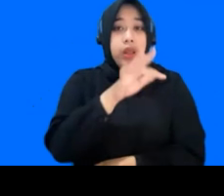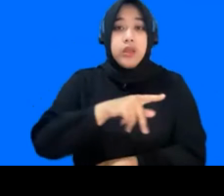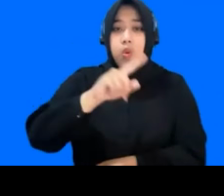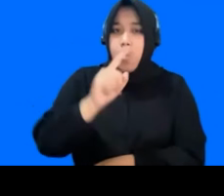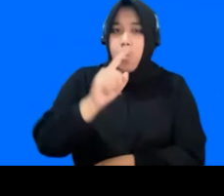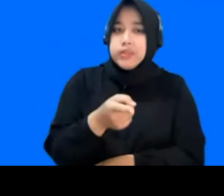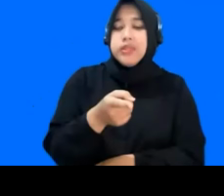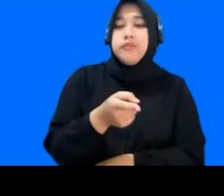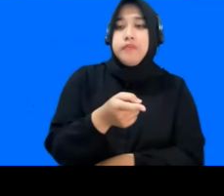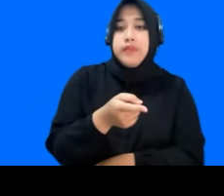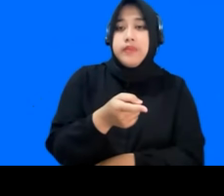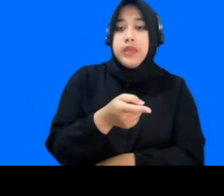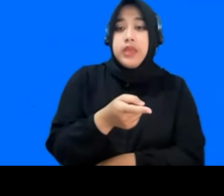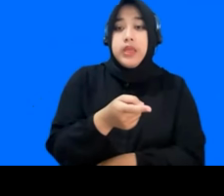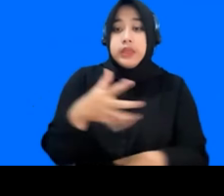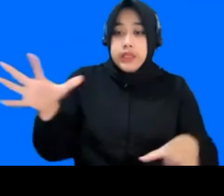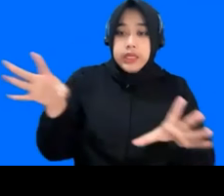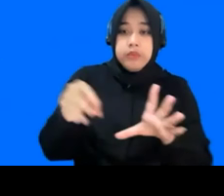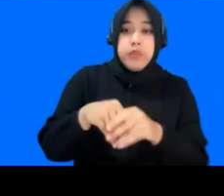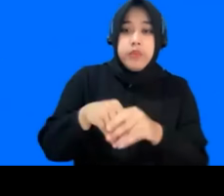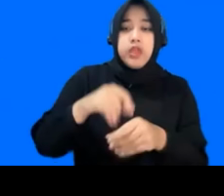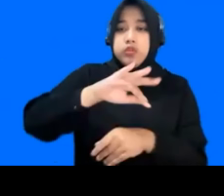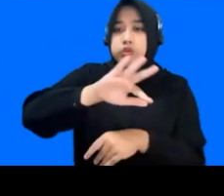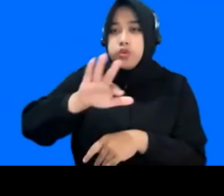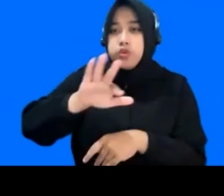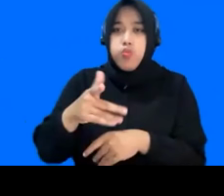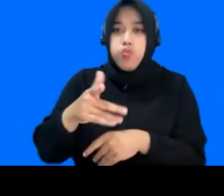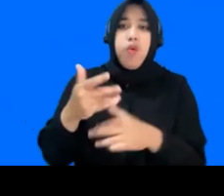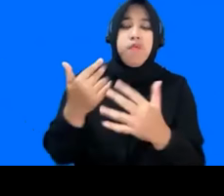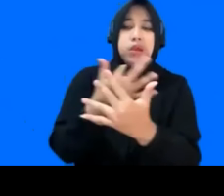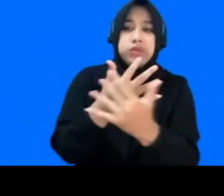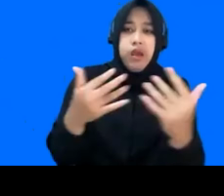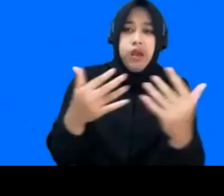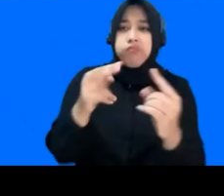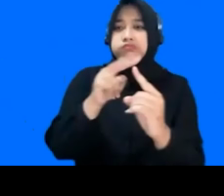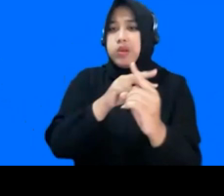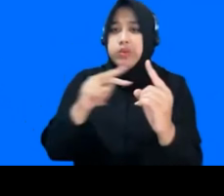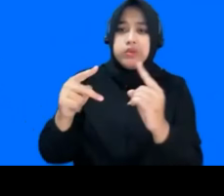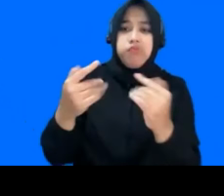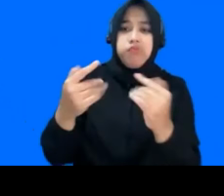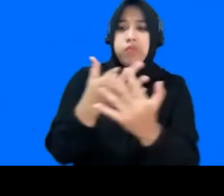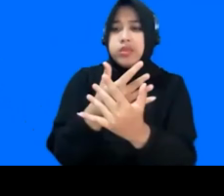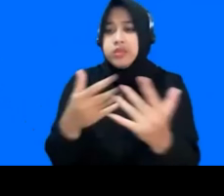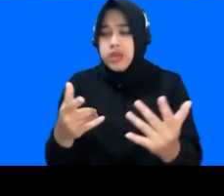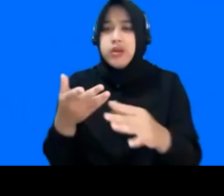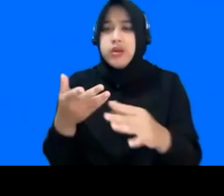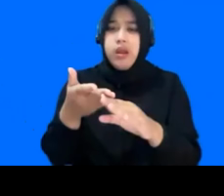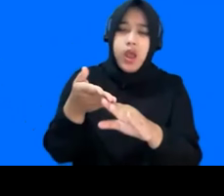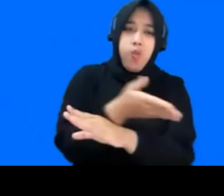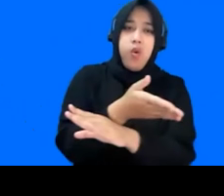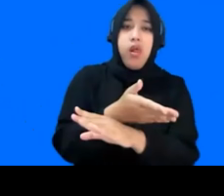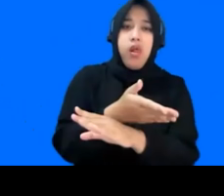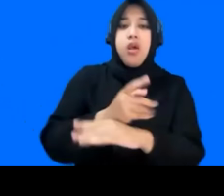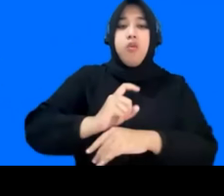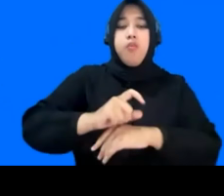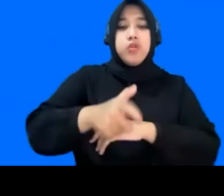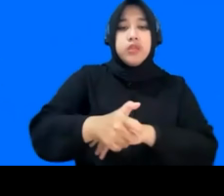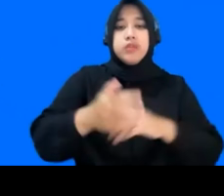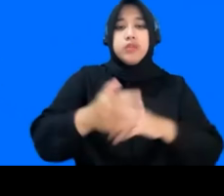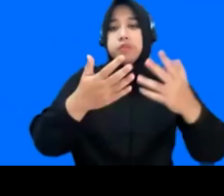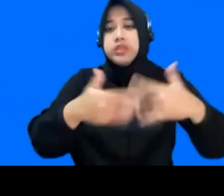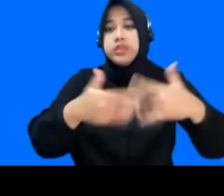different perspectives as early as at the problem formation stage. So that's why